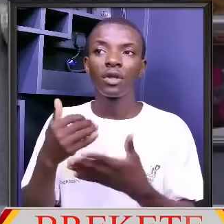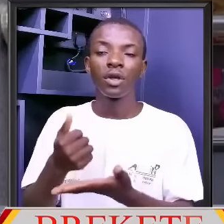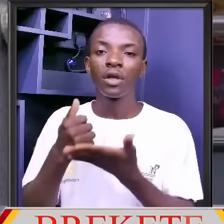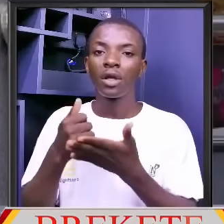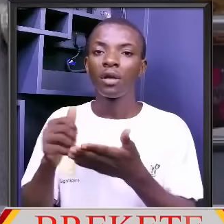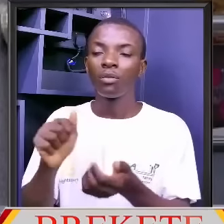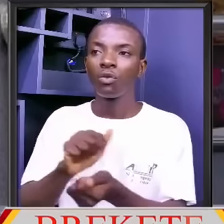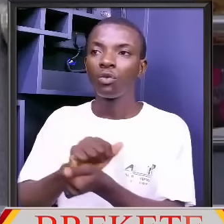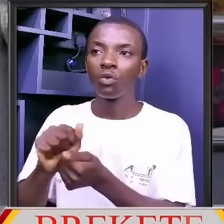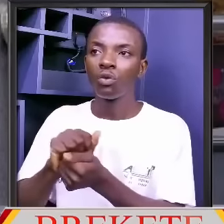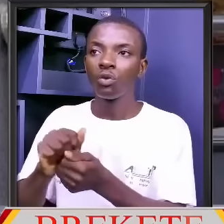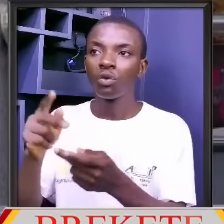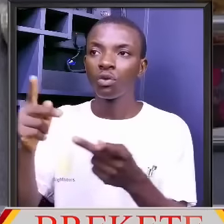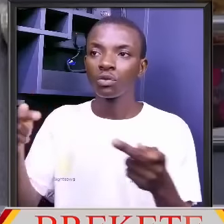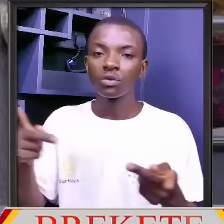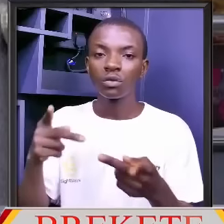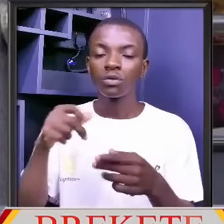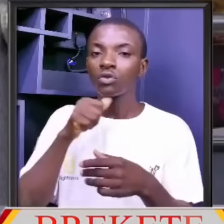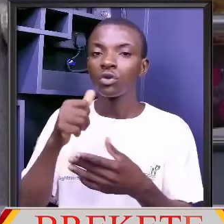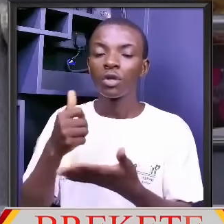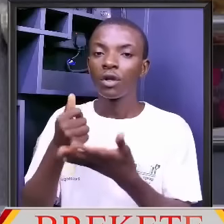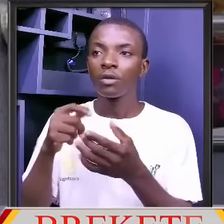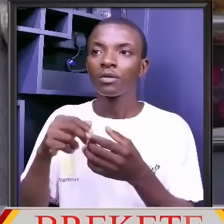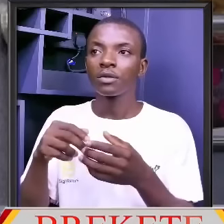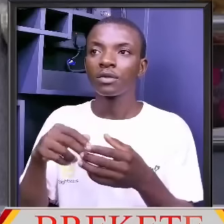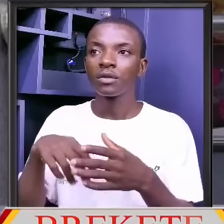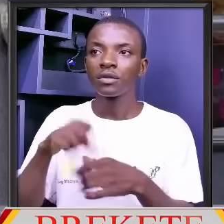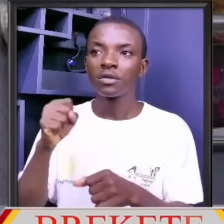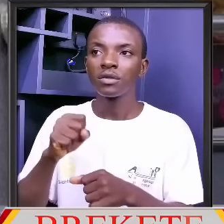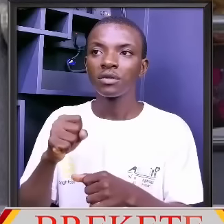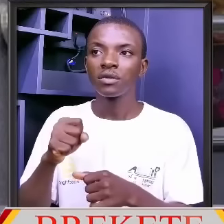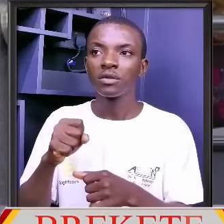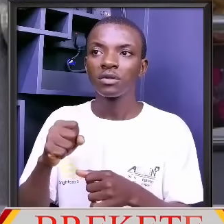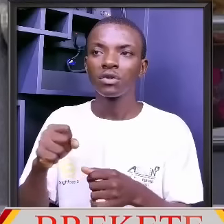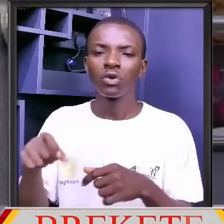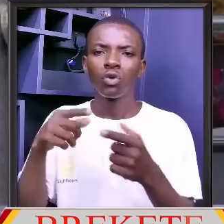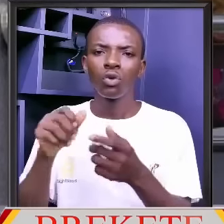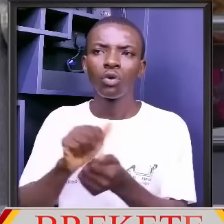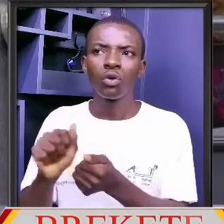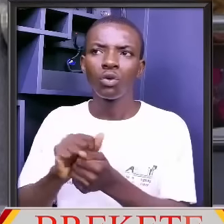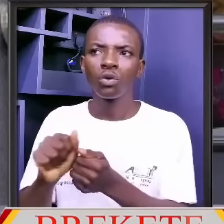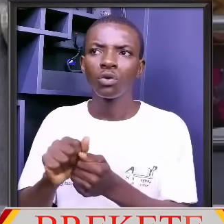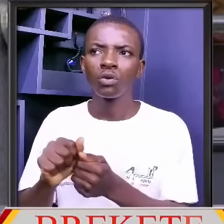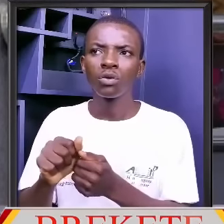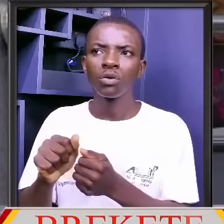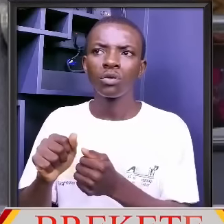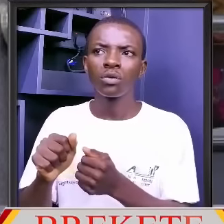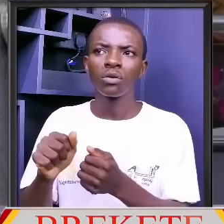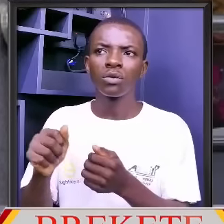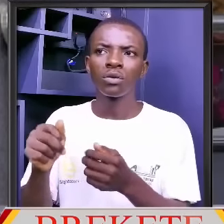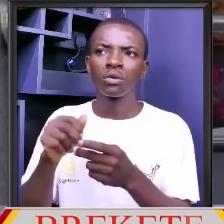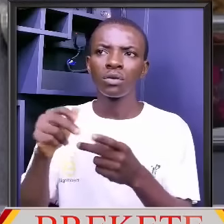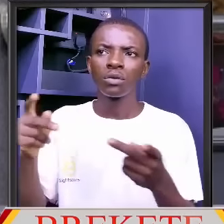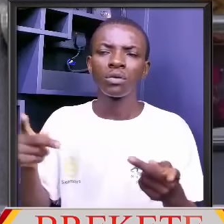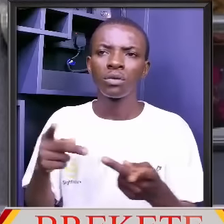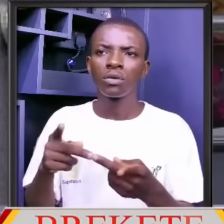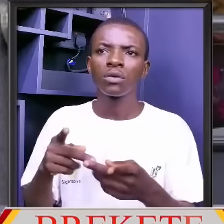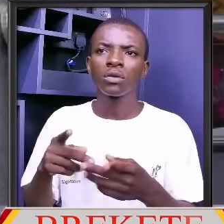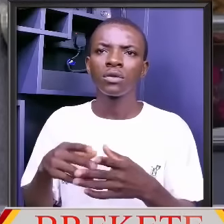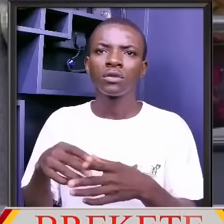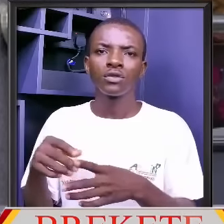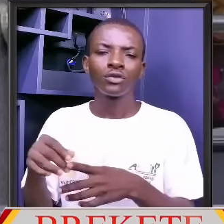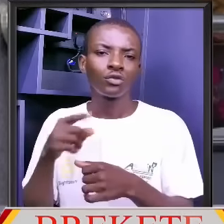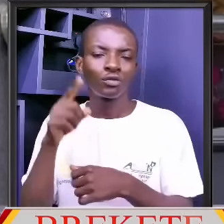help them wash plate, but I not they do an out to go. You say hey, my children don't eat, go wash plate. Well, I go wash the plate, carry the food,